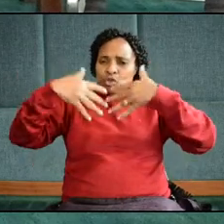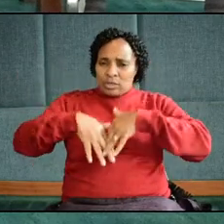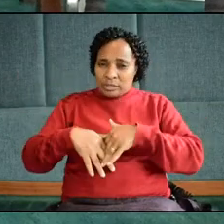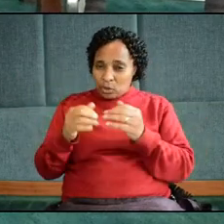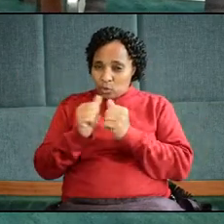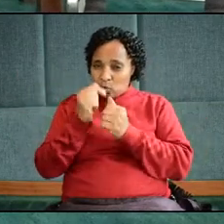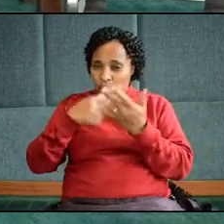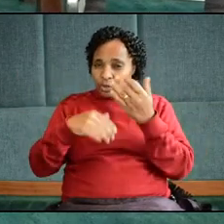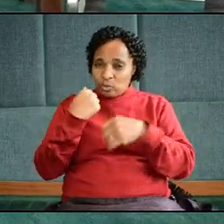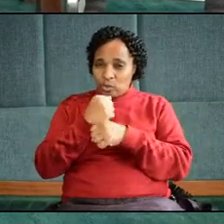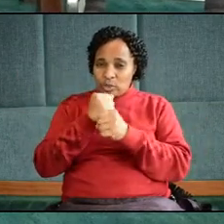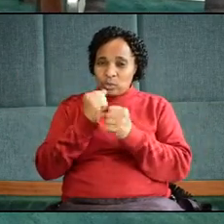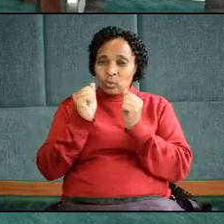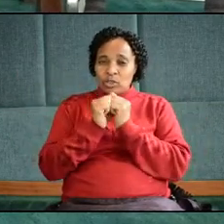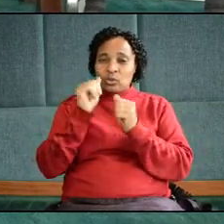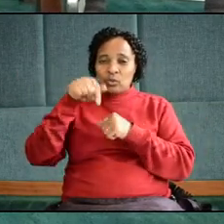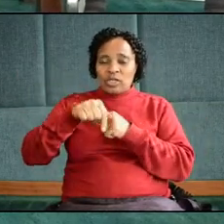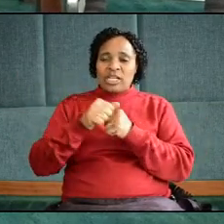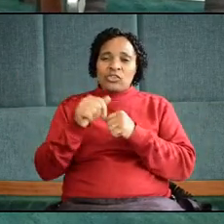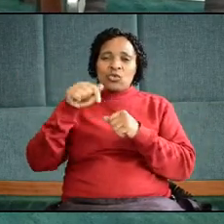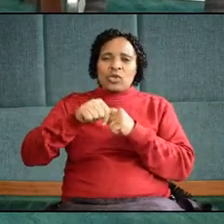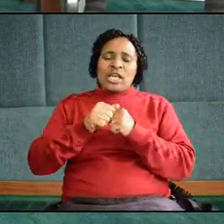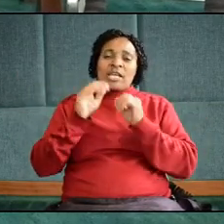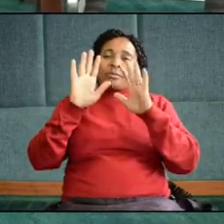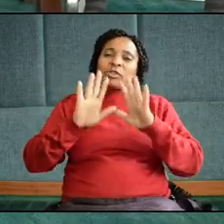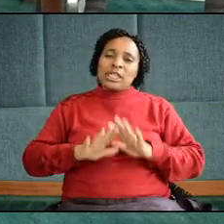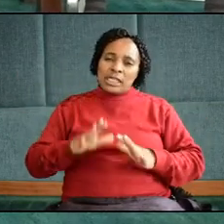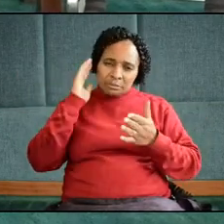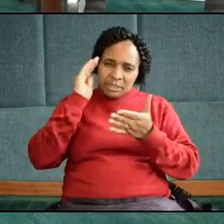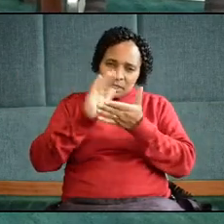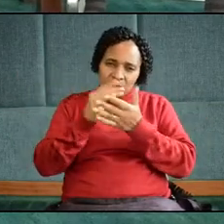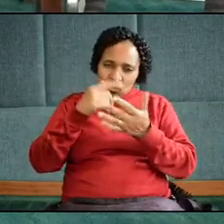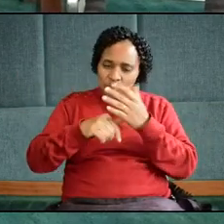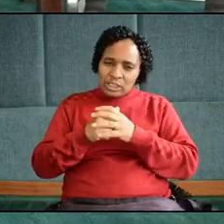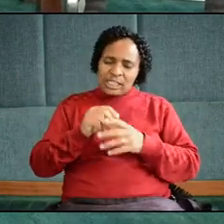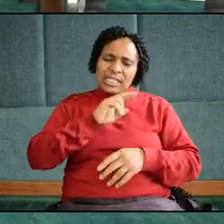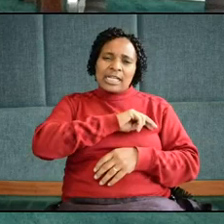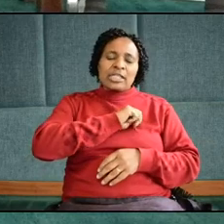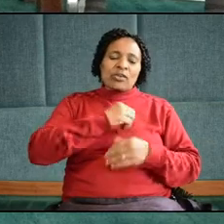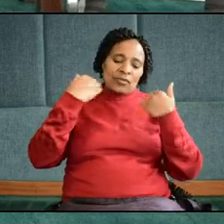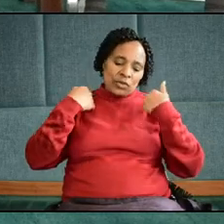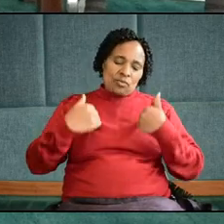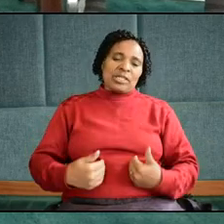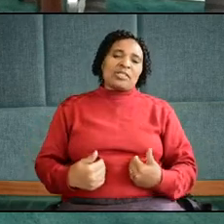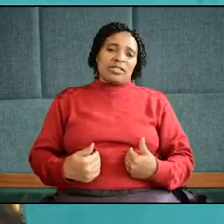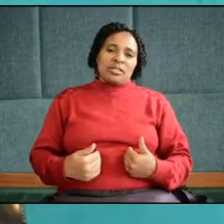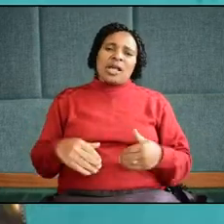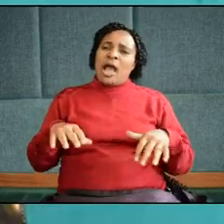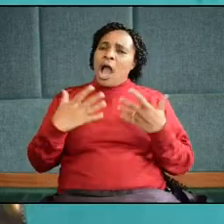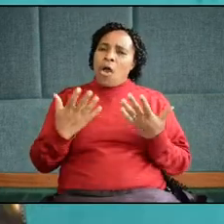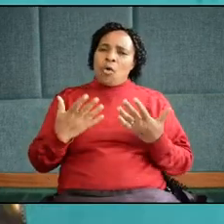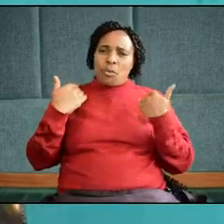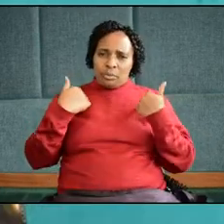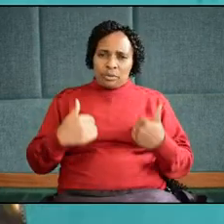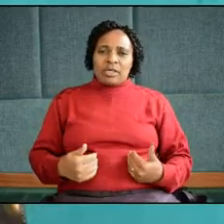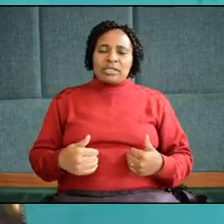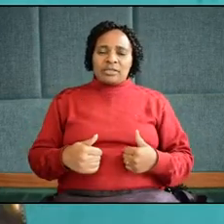today. Now, today's fundamental belief is the nature of humanity, you know, how human beings are. This